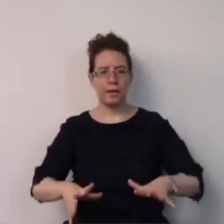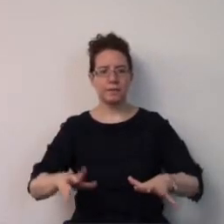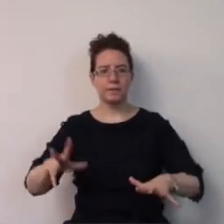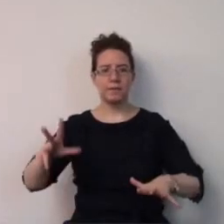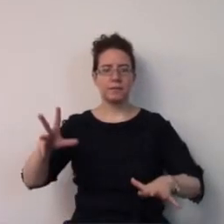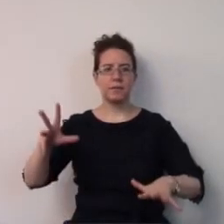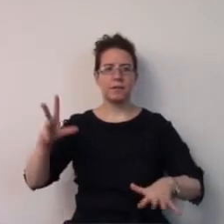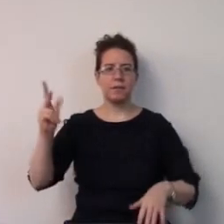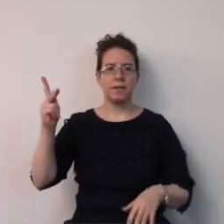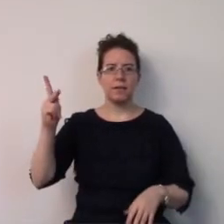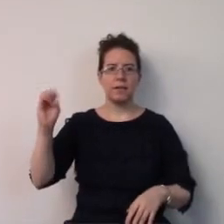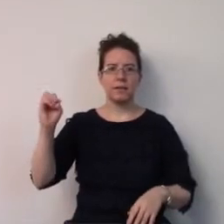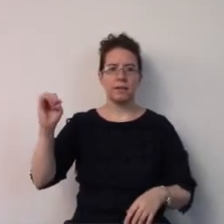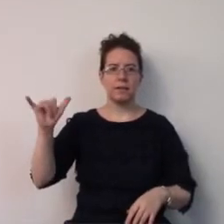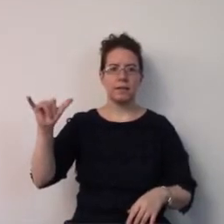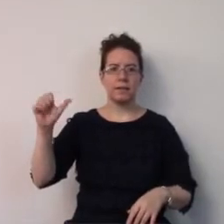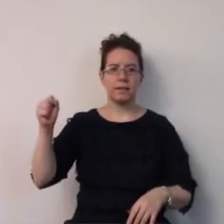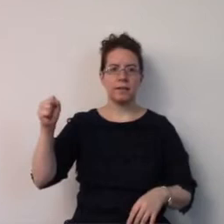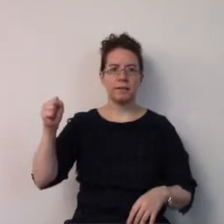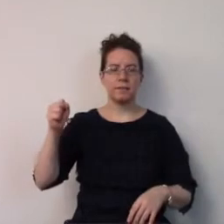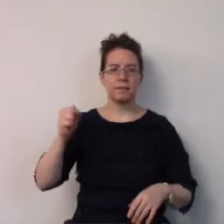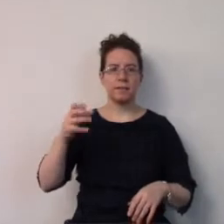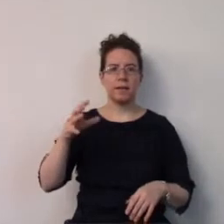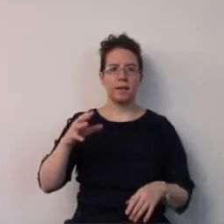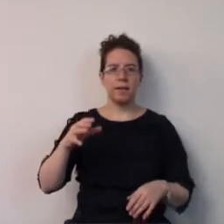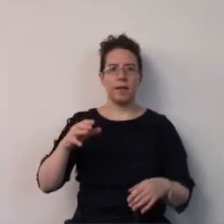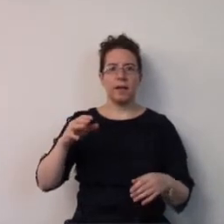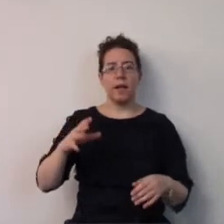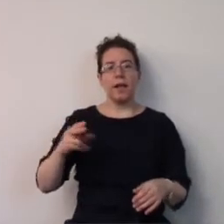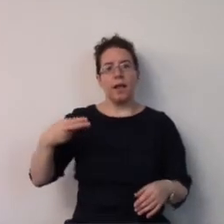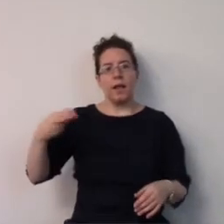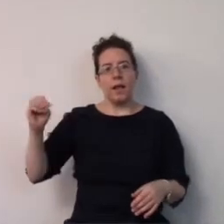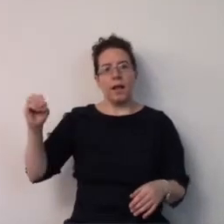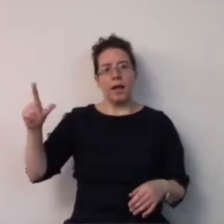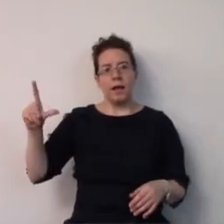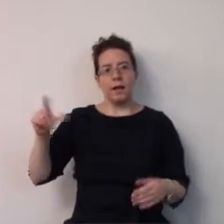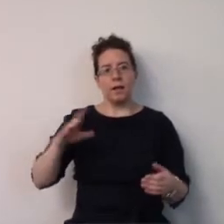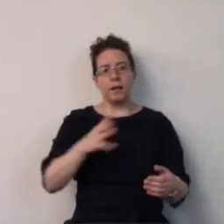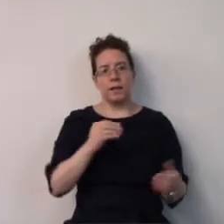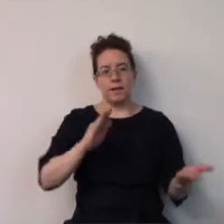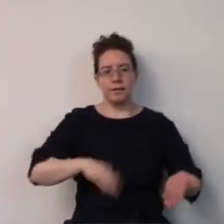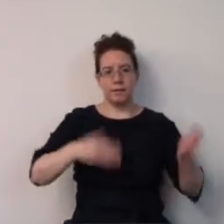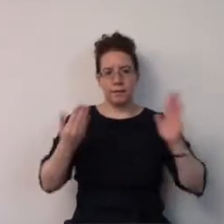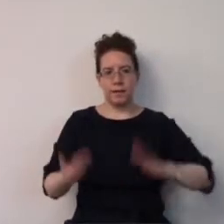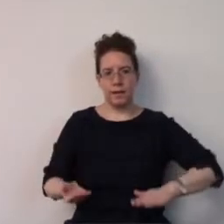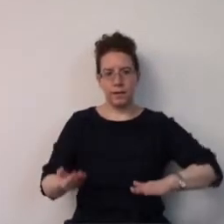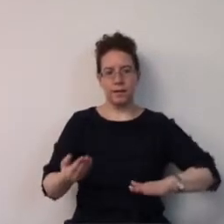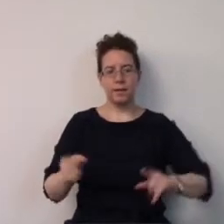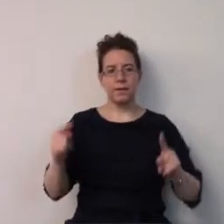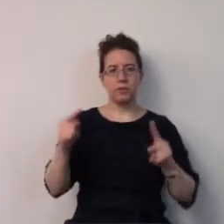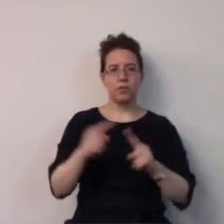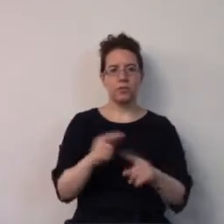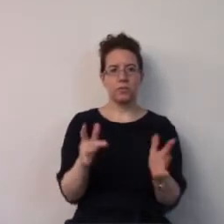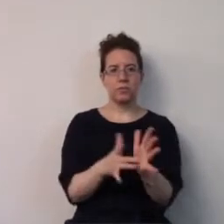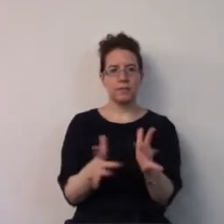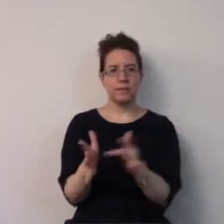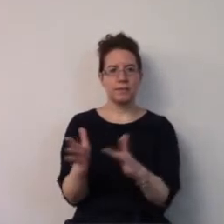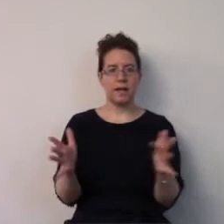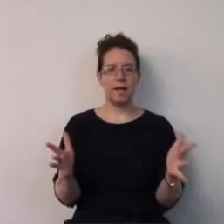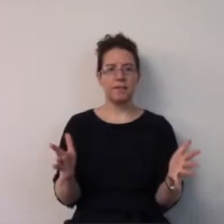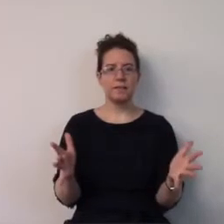over sin. One battle in the holy war,